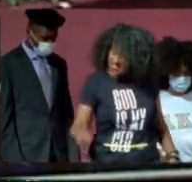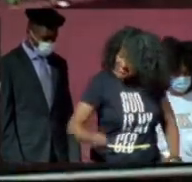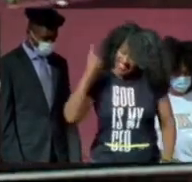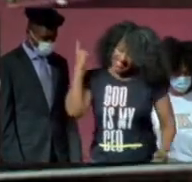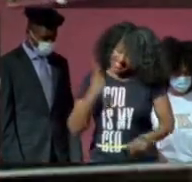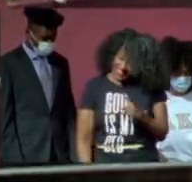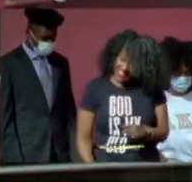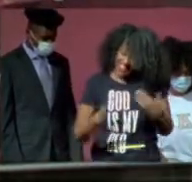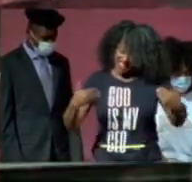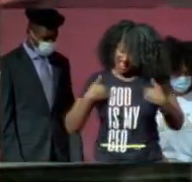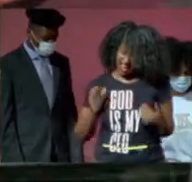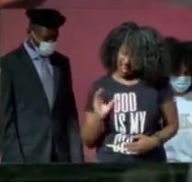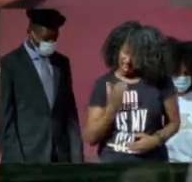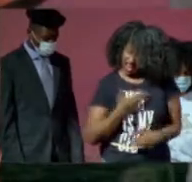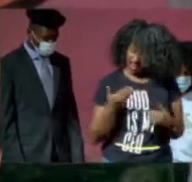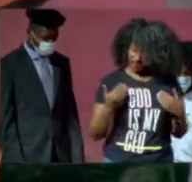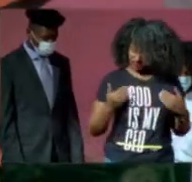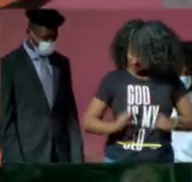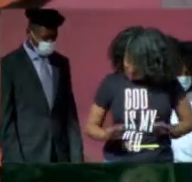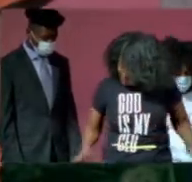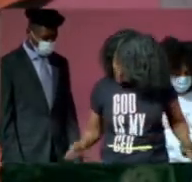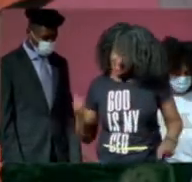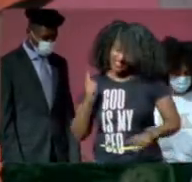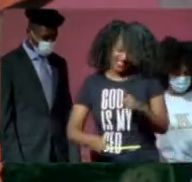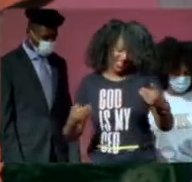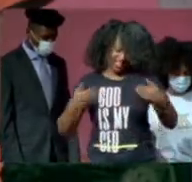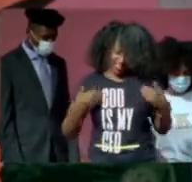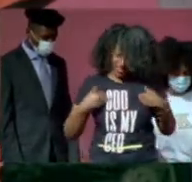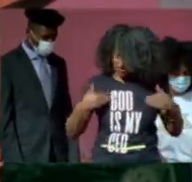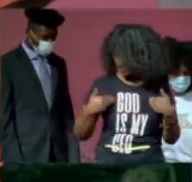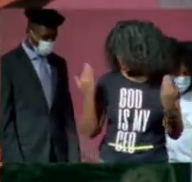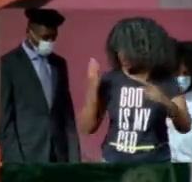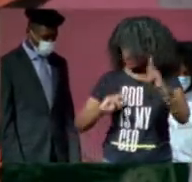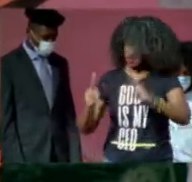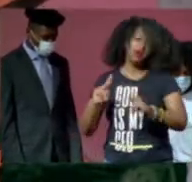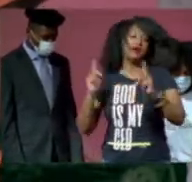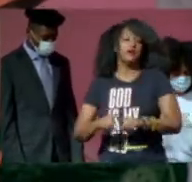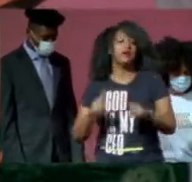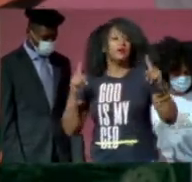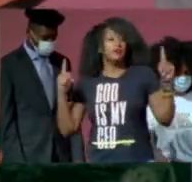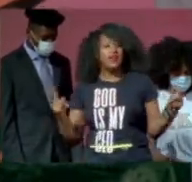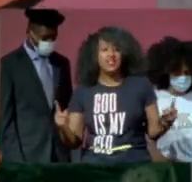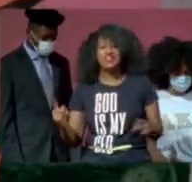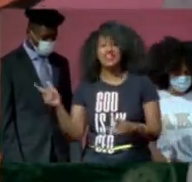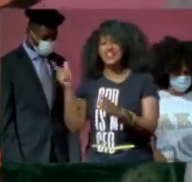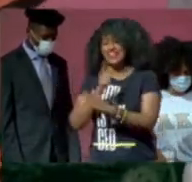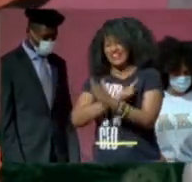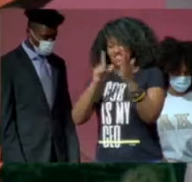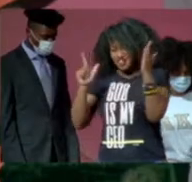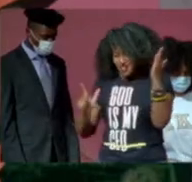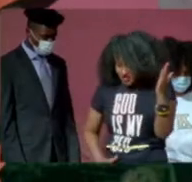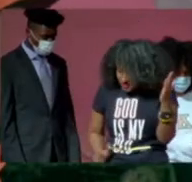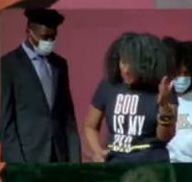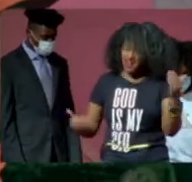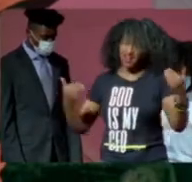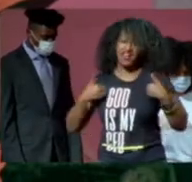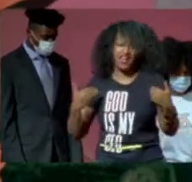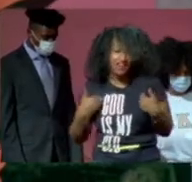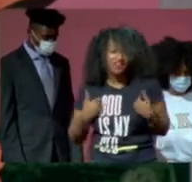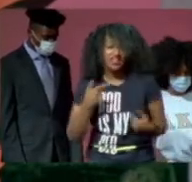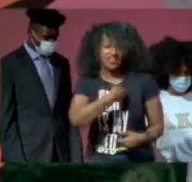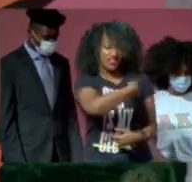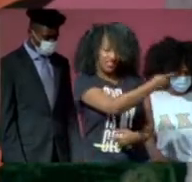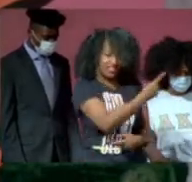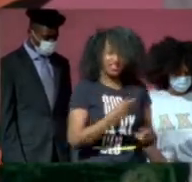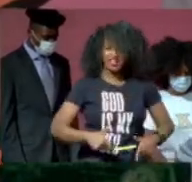can't have our children, that you can't have our young people, but that they are redeemed and bought with a price, and because they